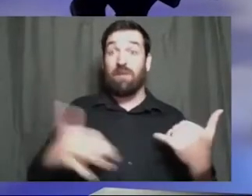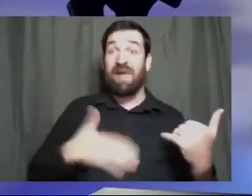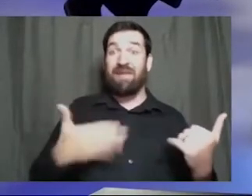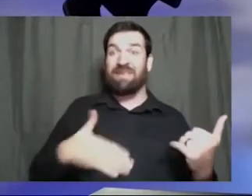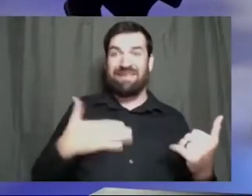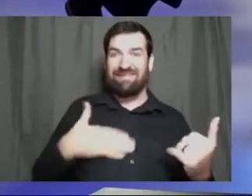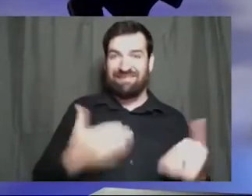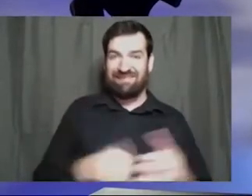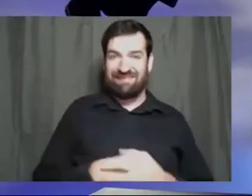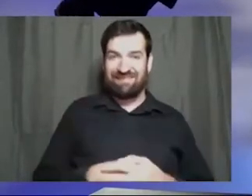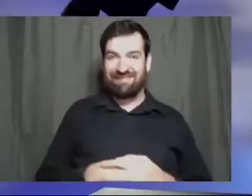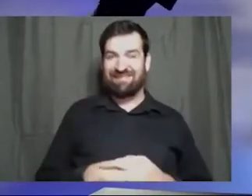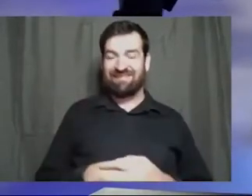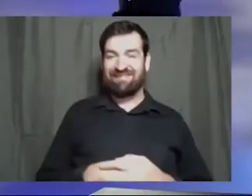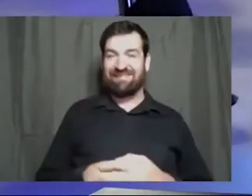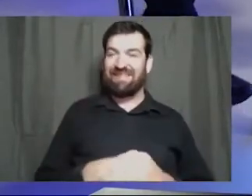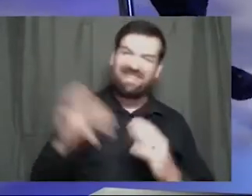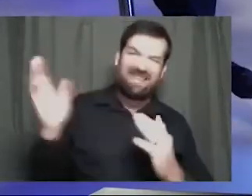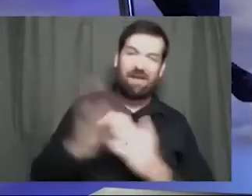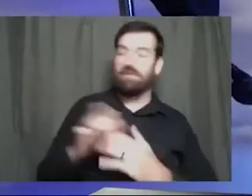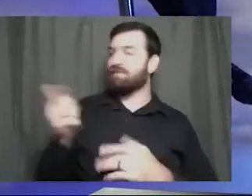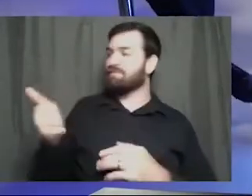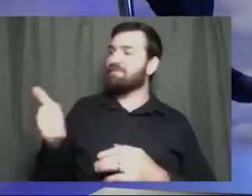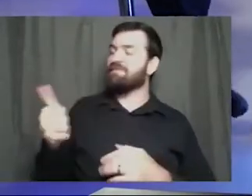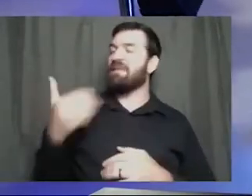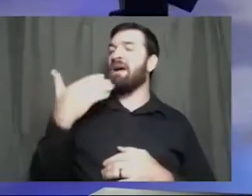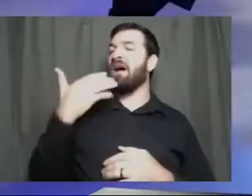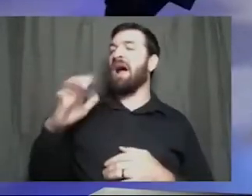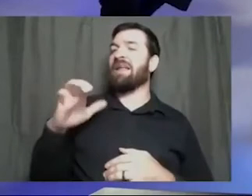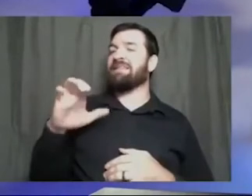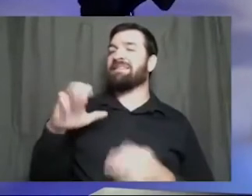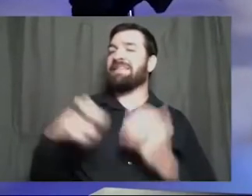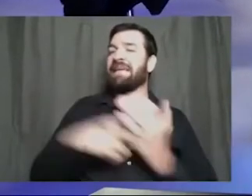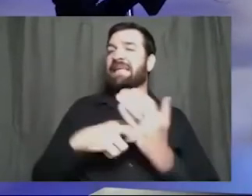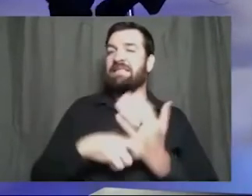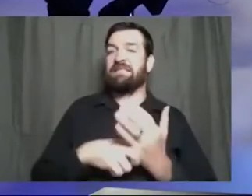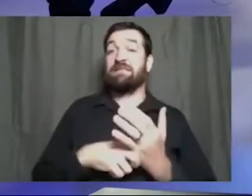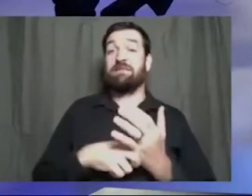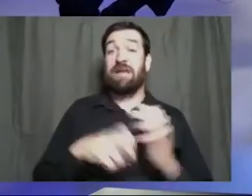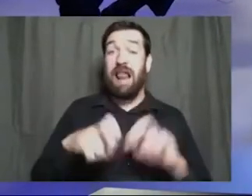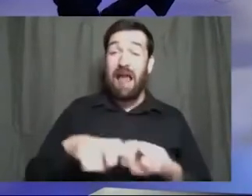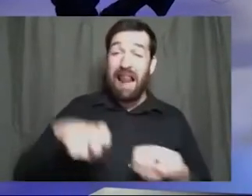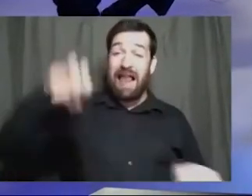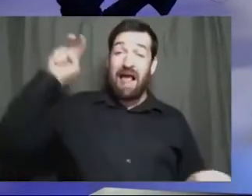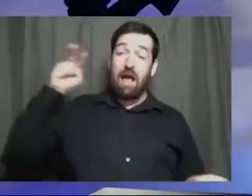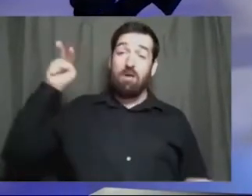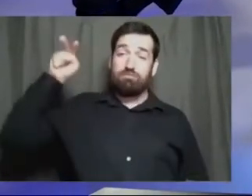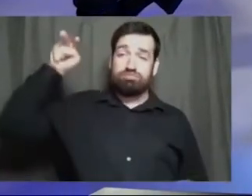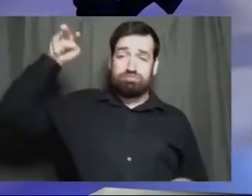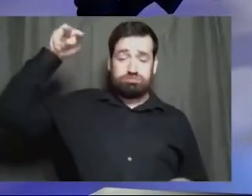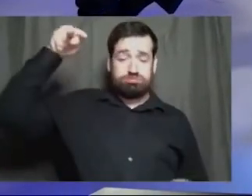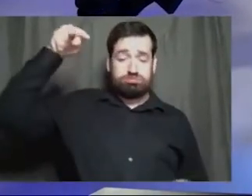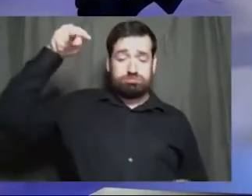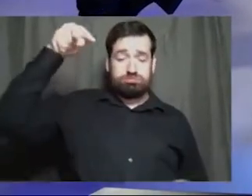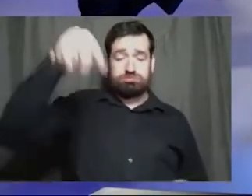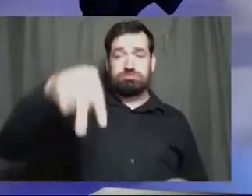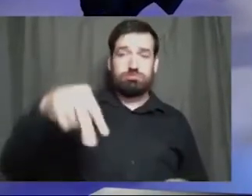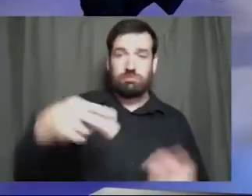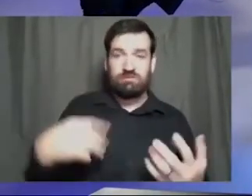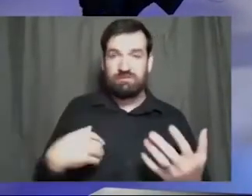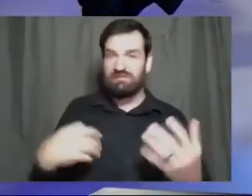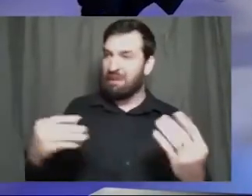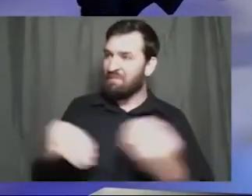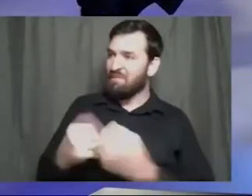top. You're the hot ticket. They're at the rim of Arrowhead. I'm looking down everyone. You're probably the safest person in Arrowhead. I was